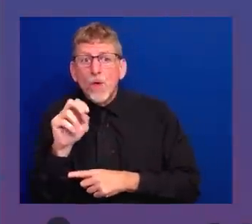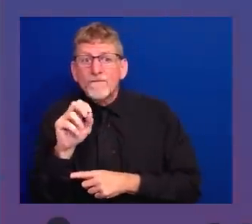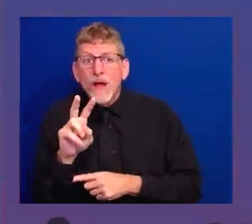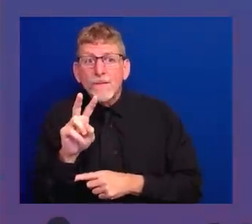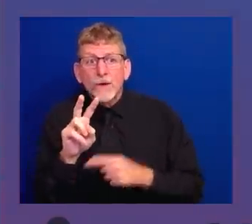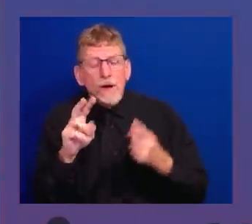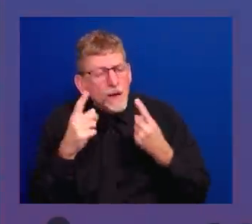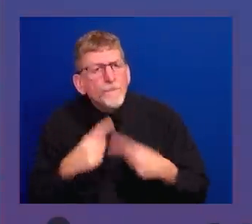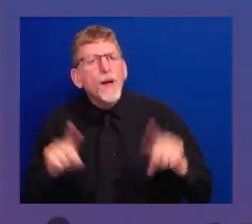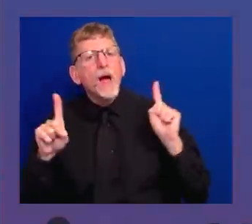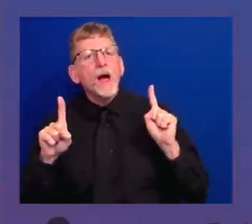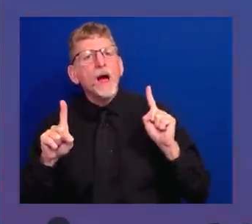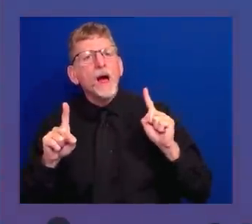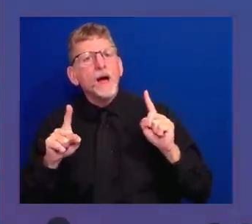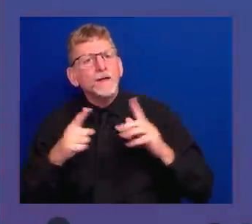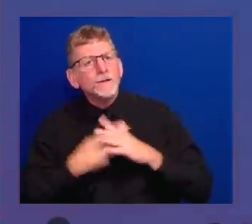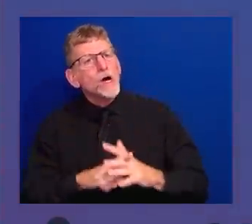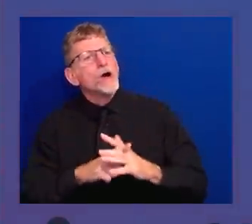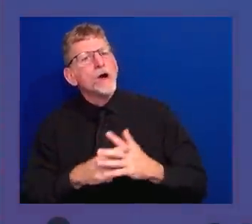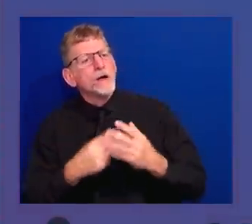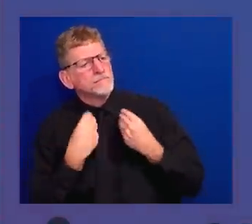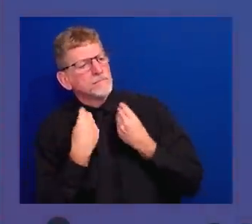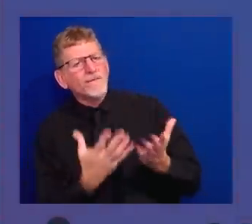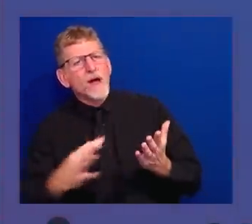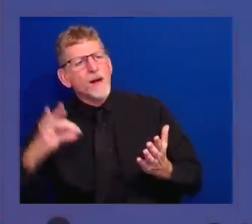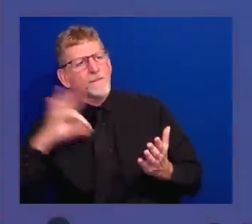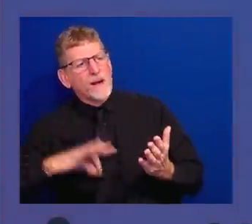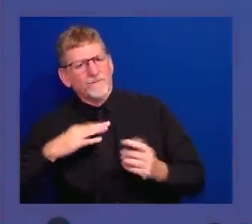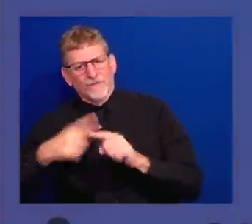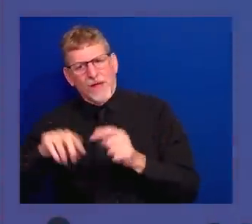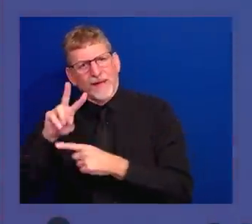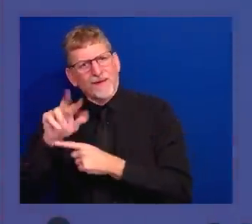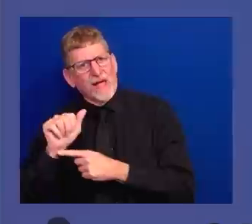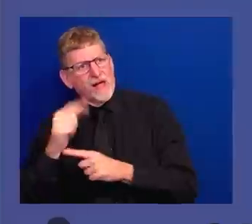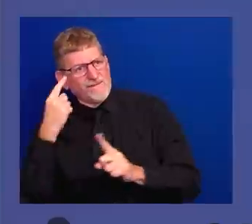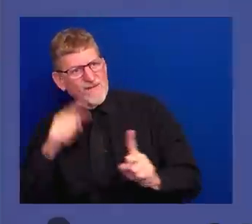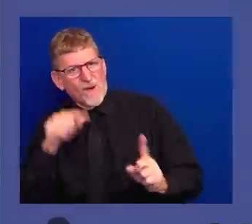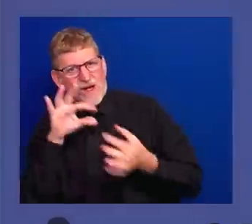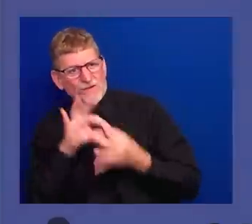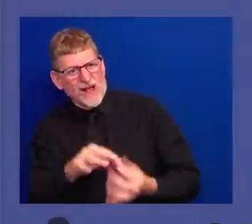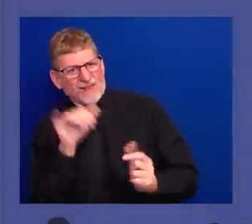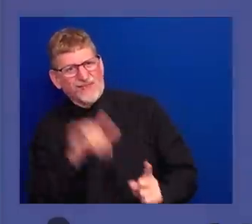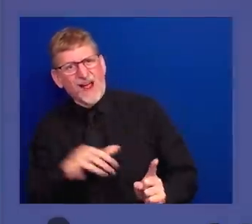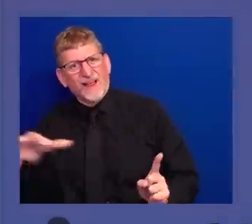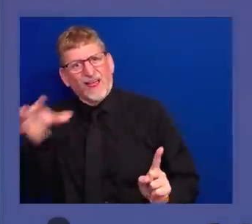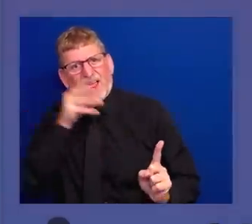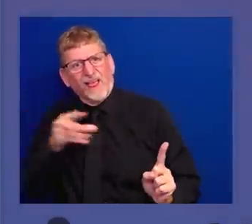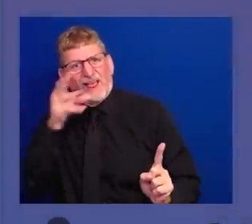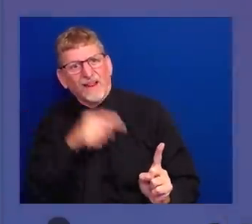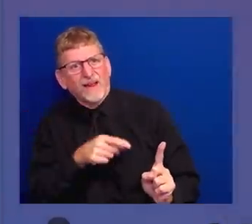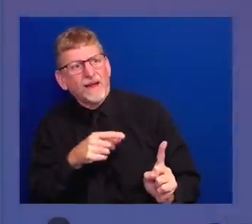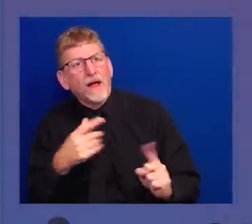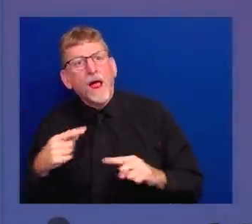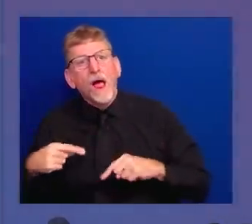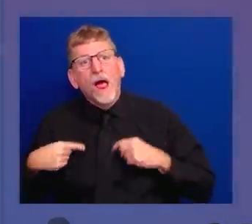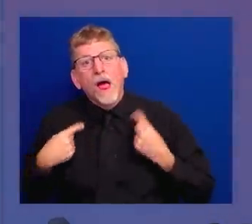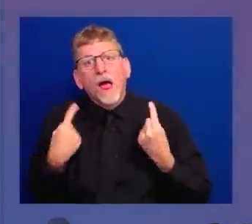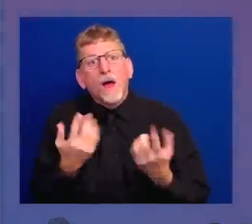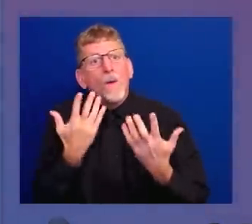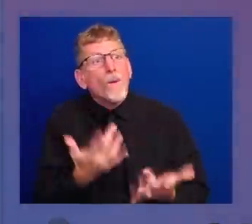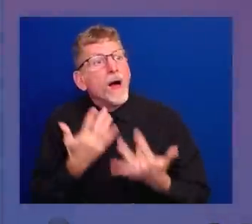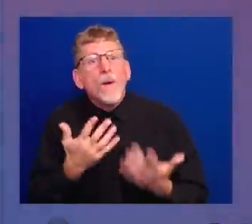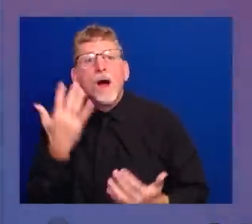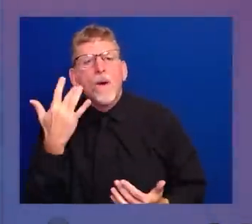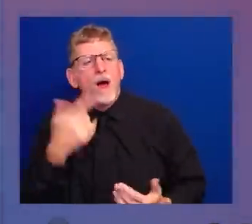long? Because the idea of going back into battle for benefits seemed exhausting. Because I did not connect